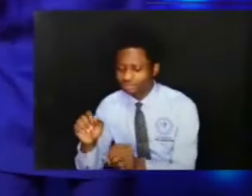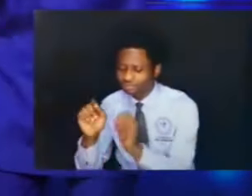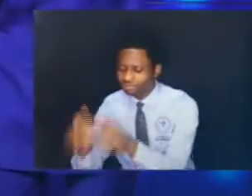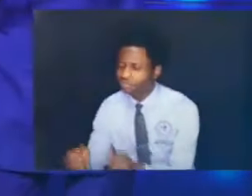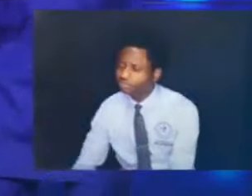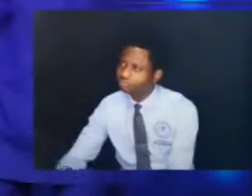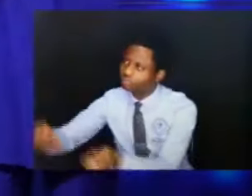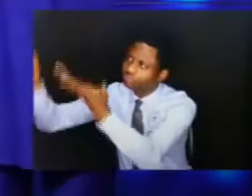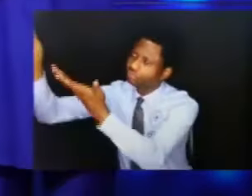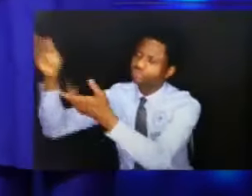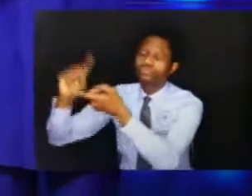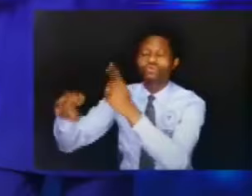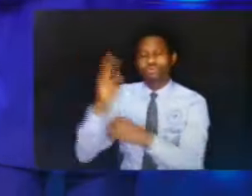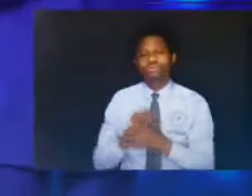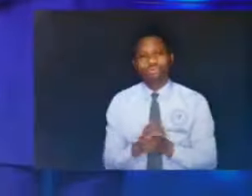Now,